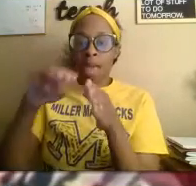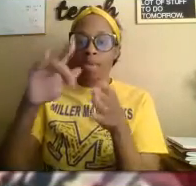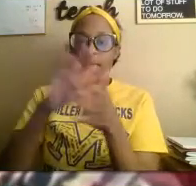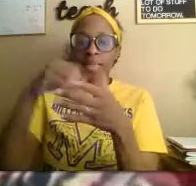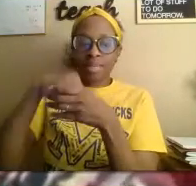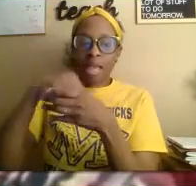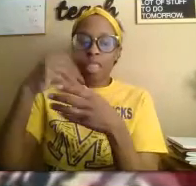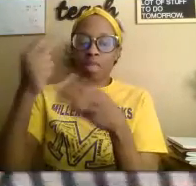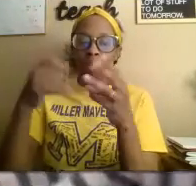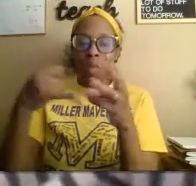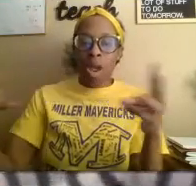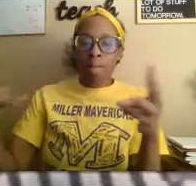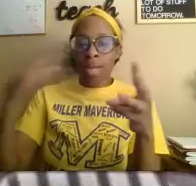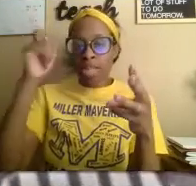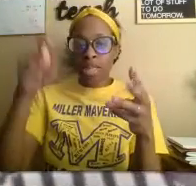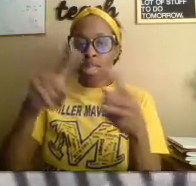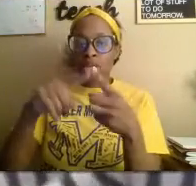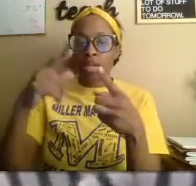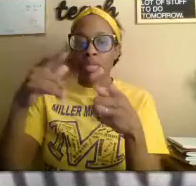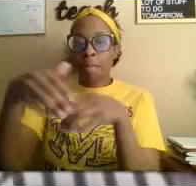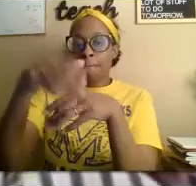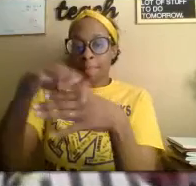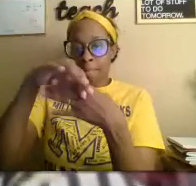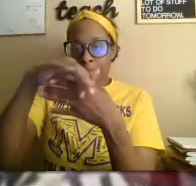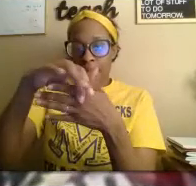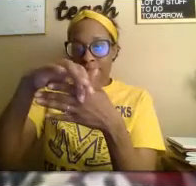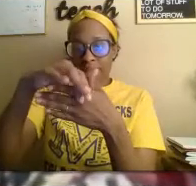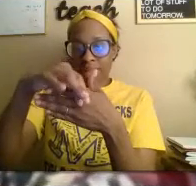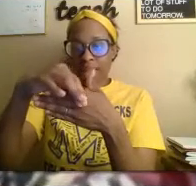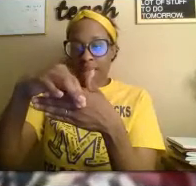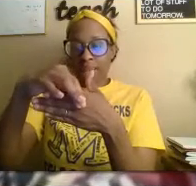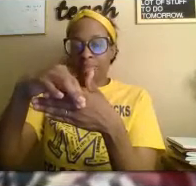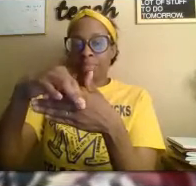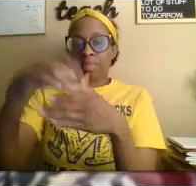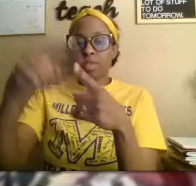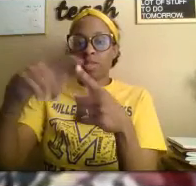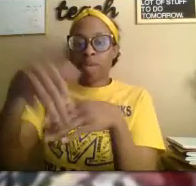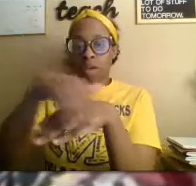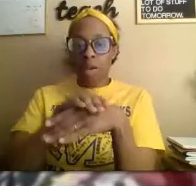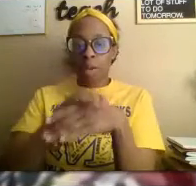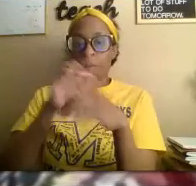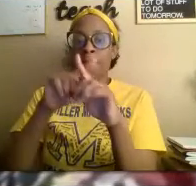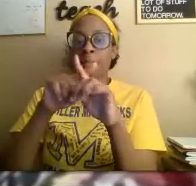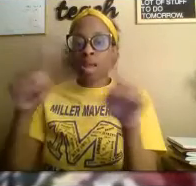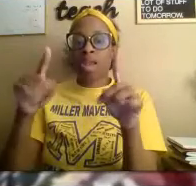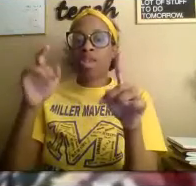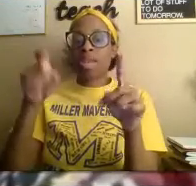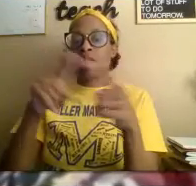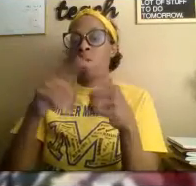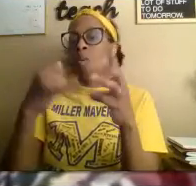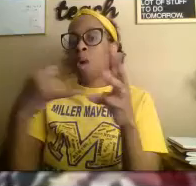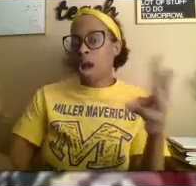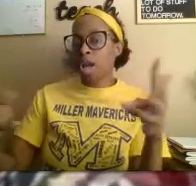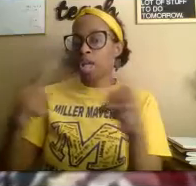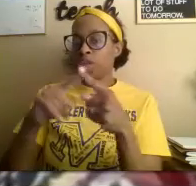inside the wire because you need the wire so that the electrical energy can pass through, but you need the